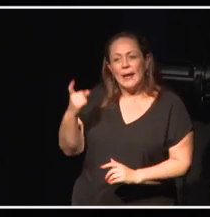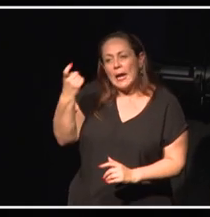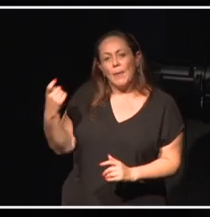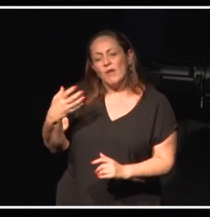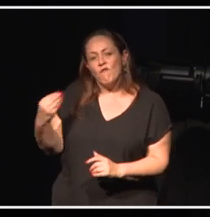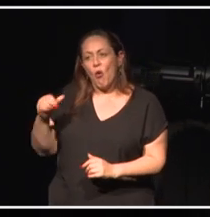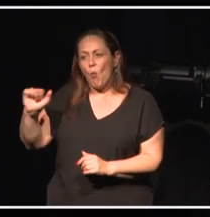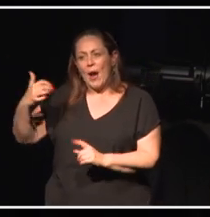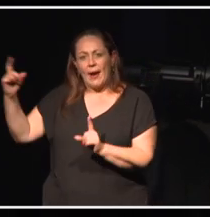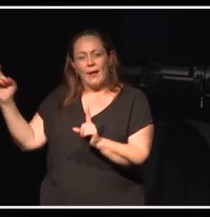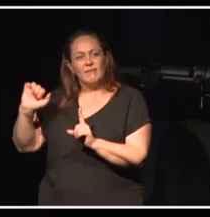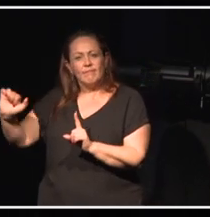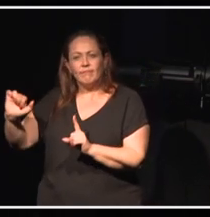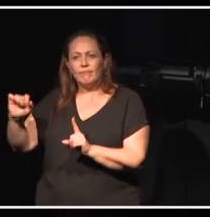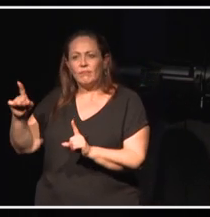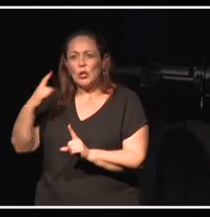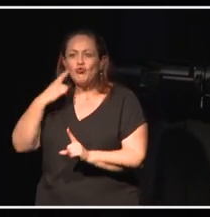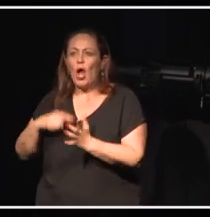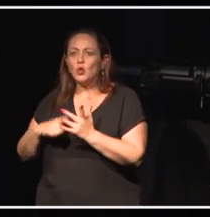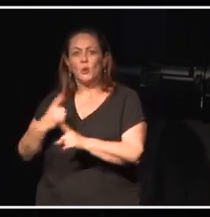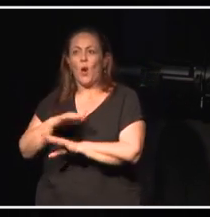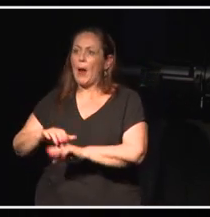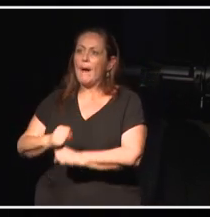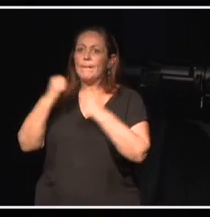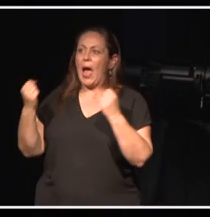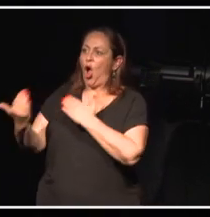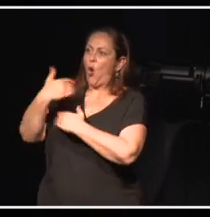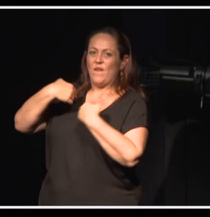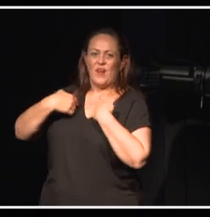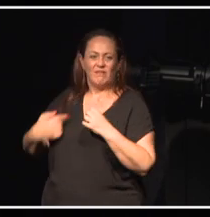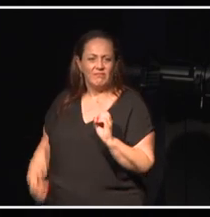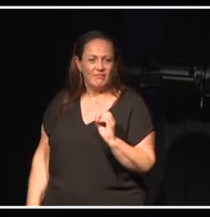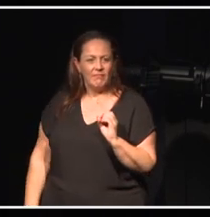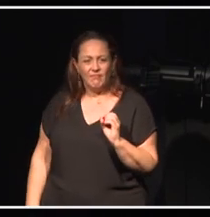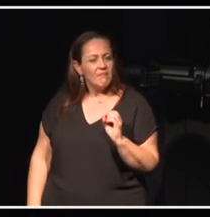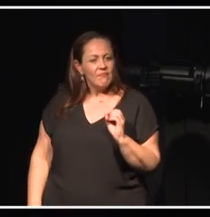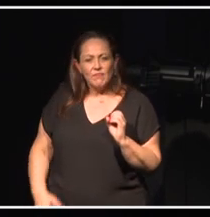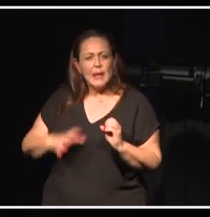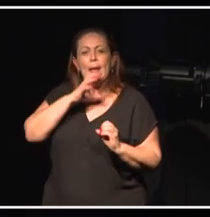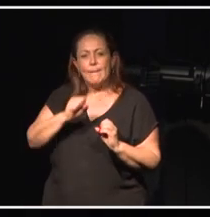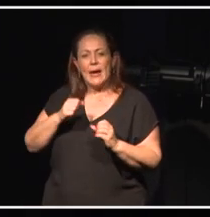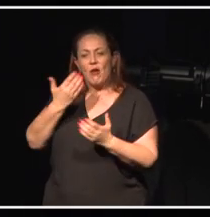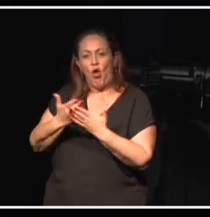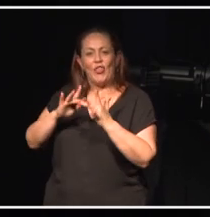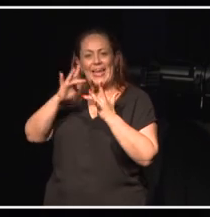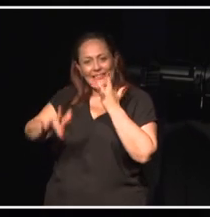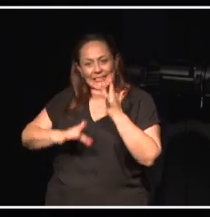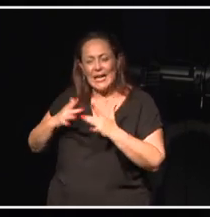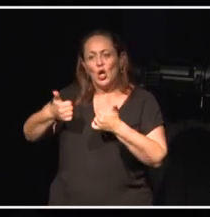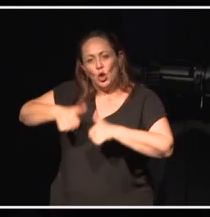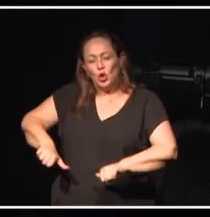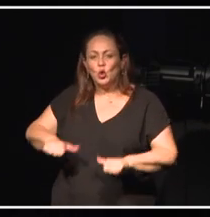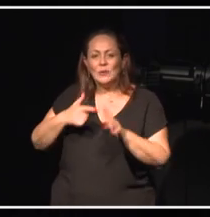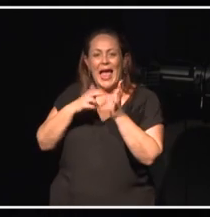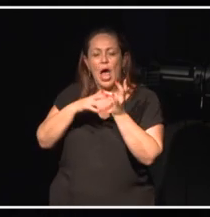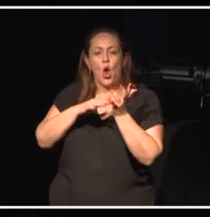position of any kind of power over you. men of the internet who use